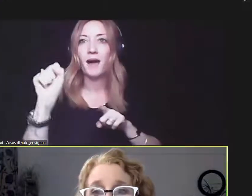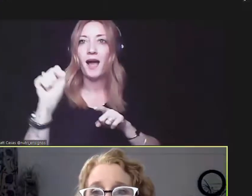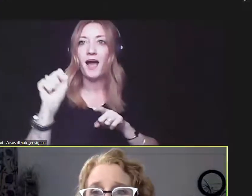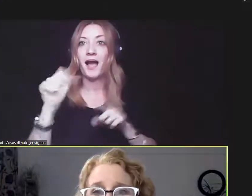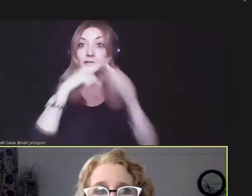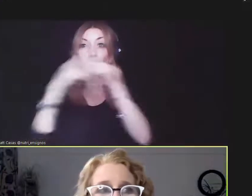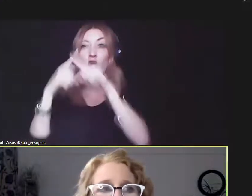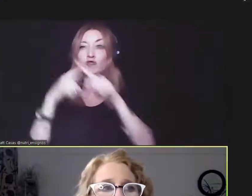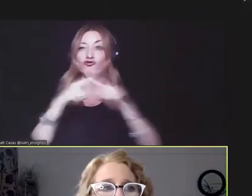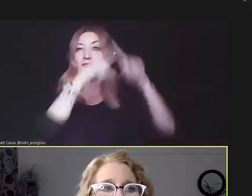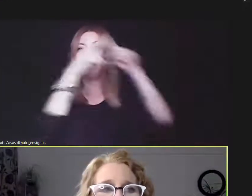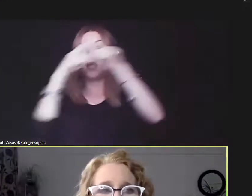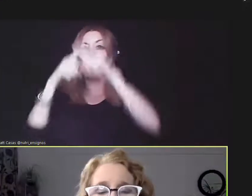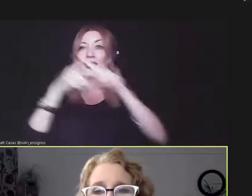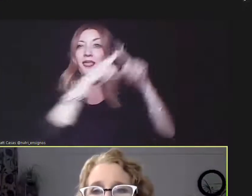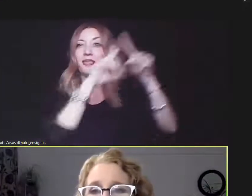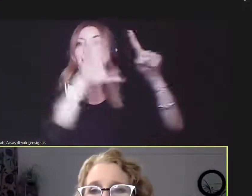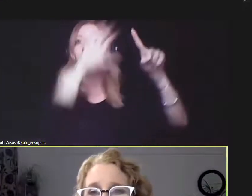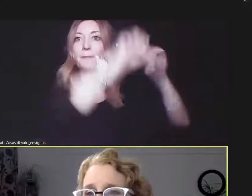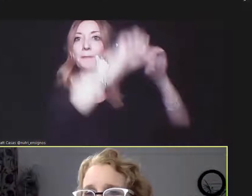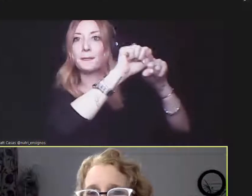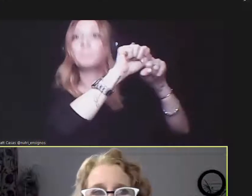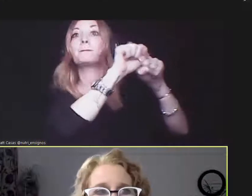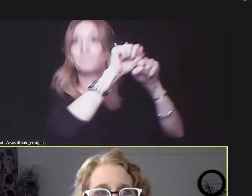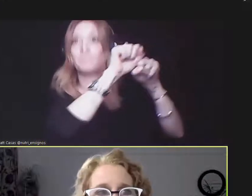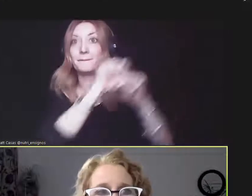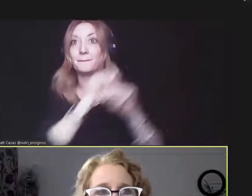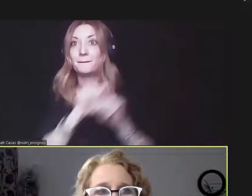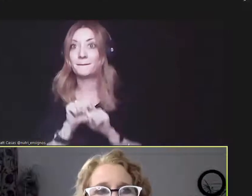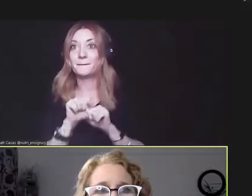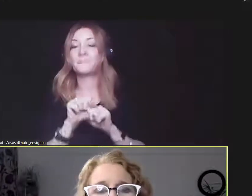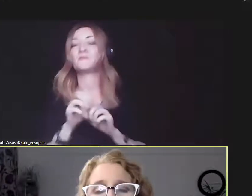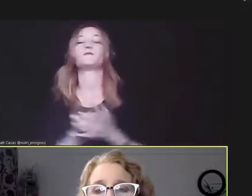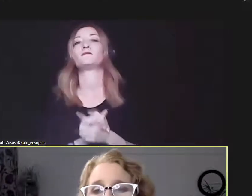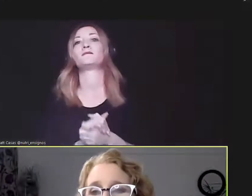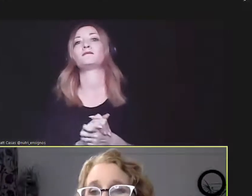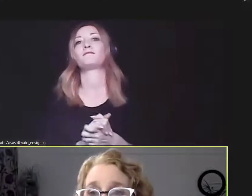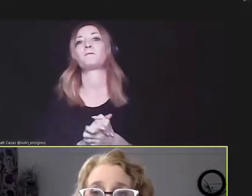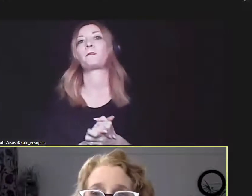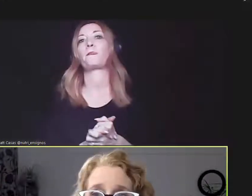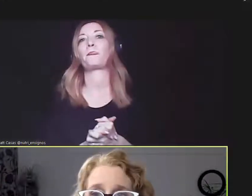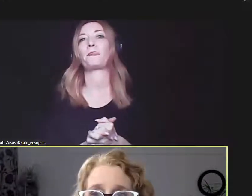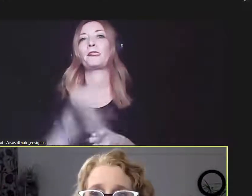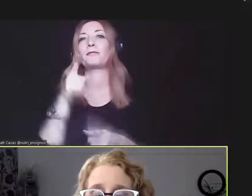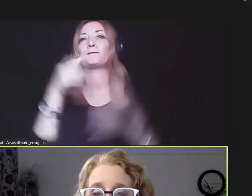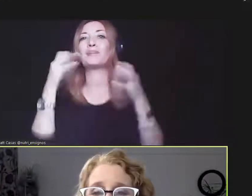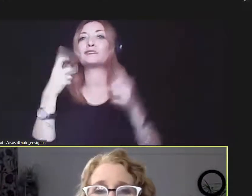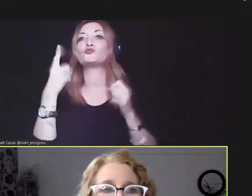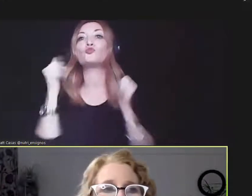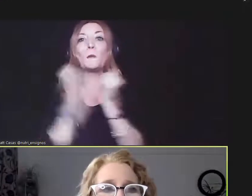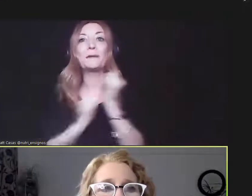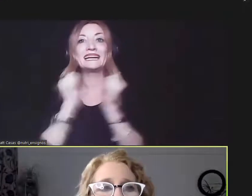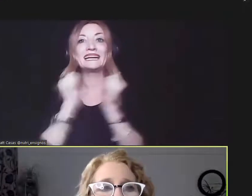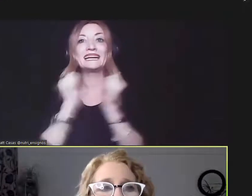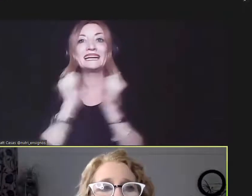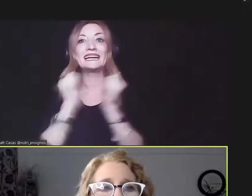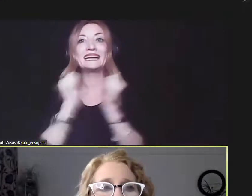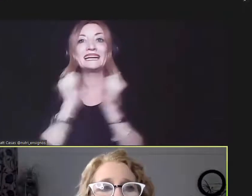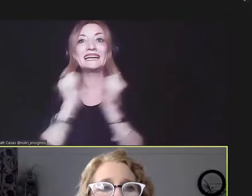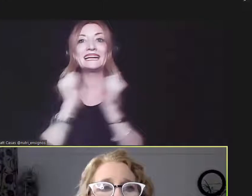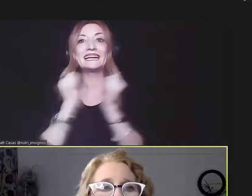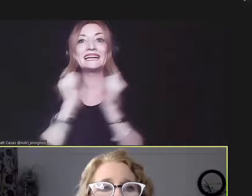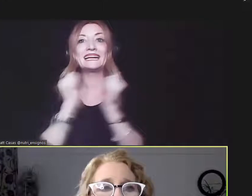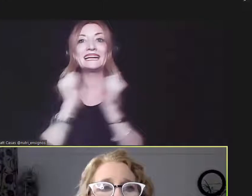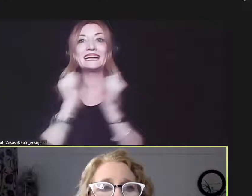nature's few negatively charged minerals, which means that it